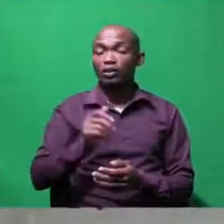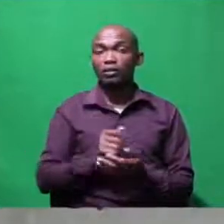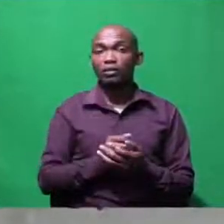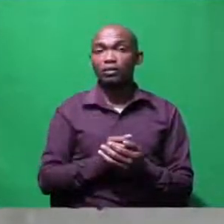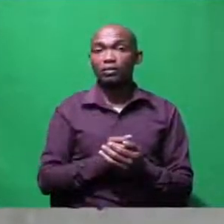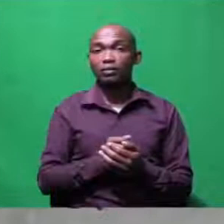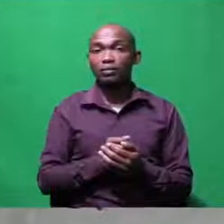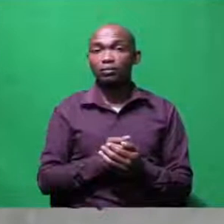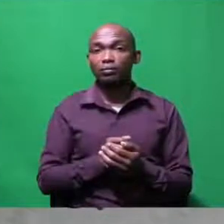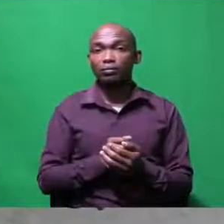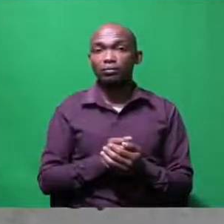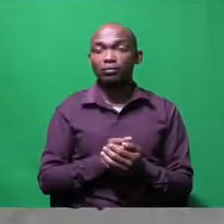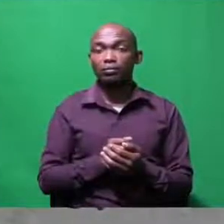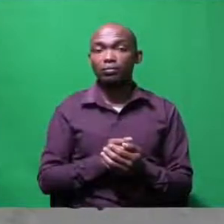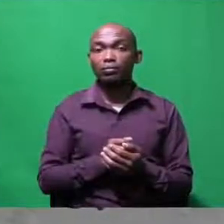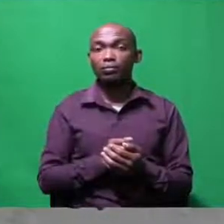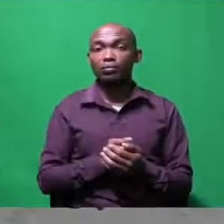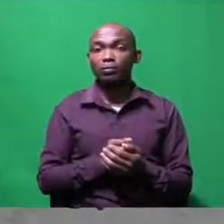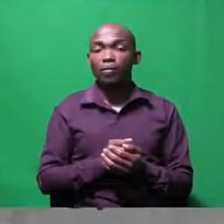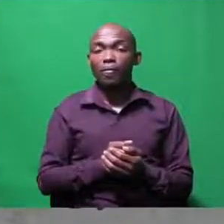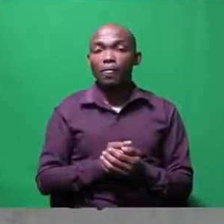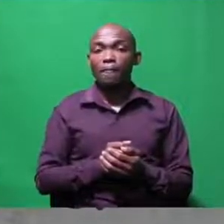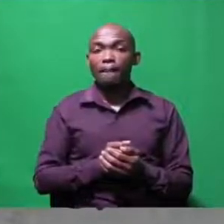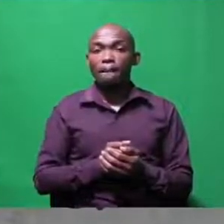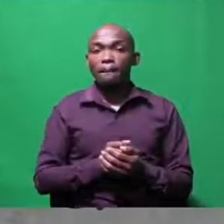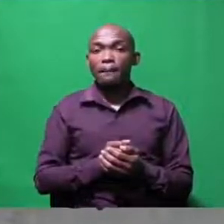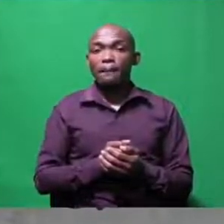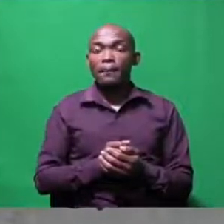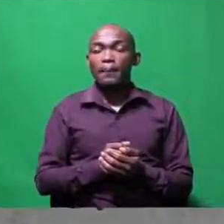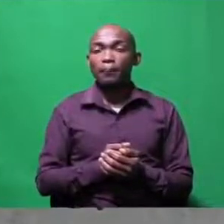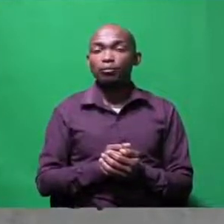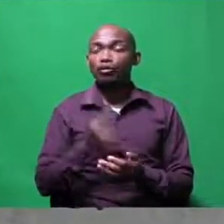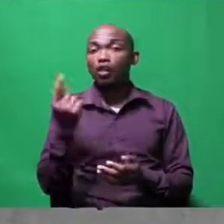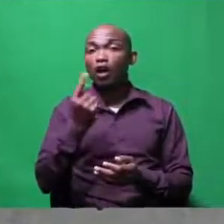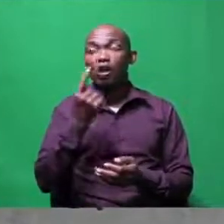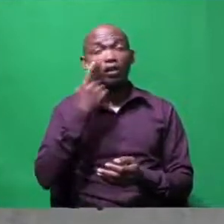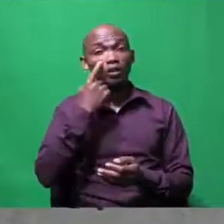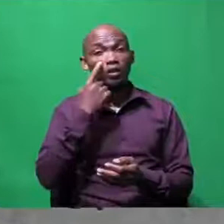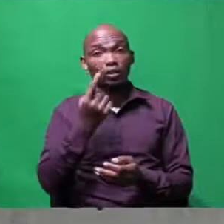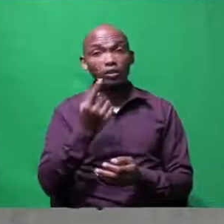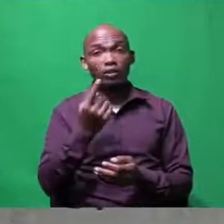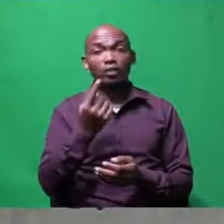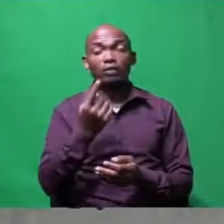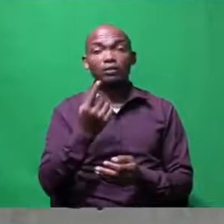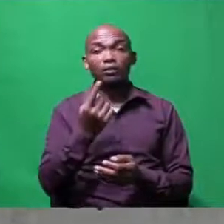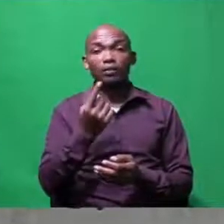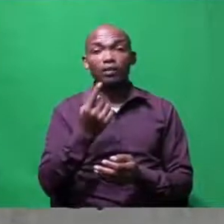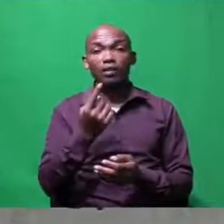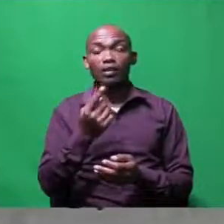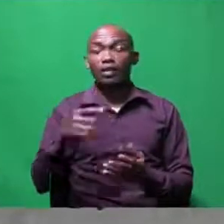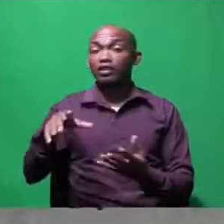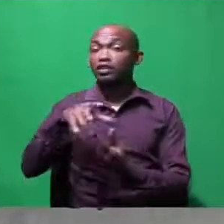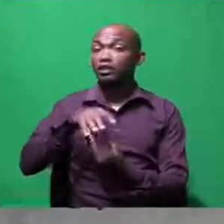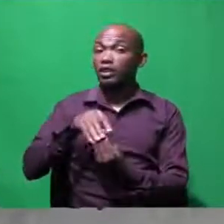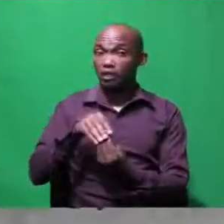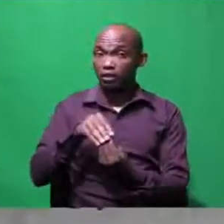Characteristics of igneous rocks. So we are already looking, my students, the general characteristics of